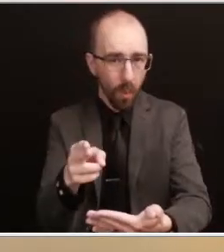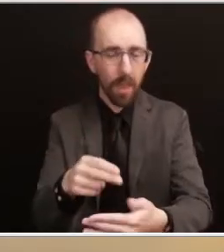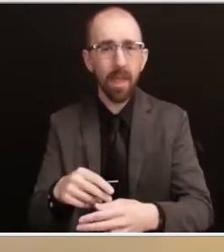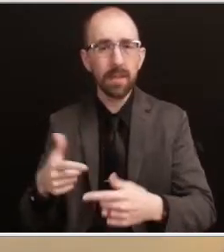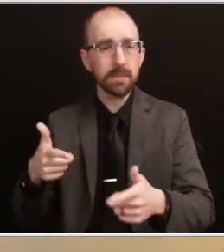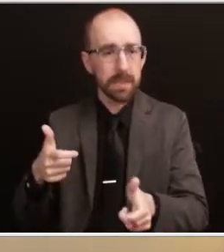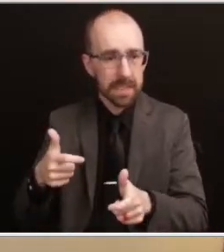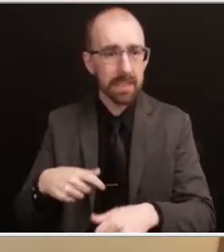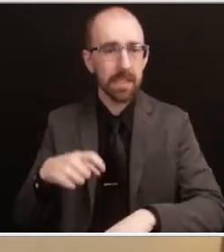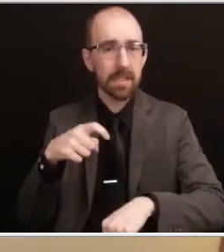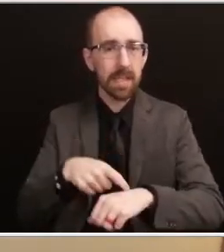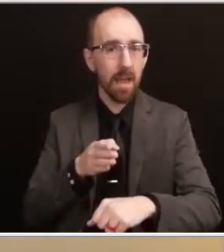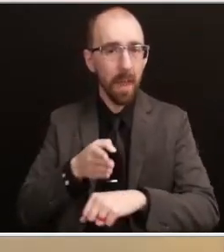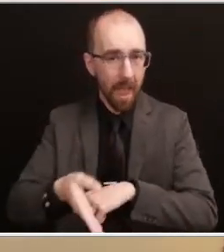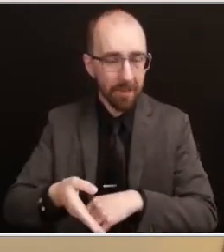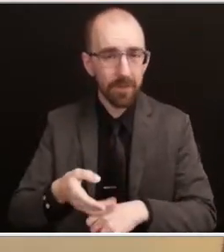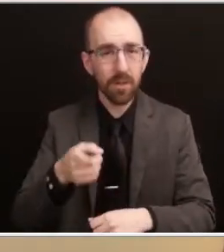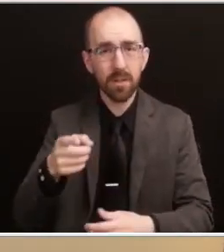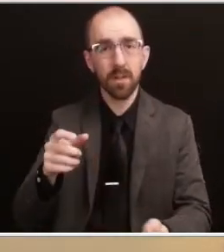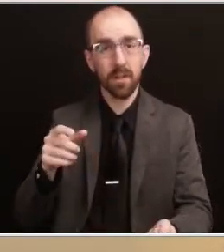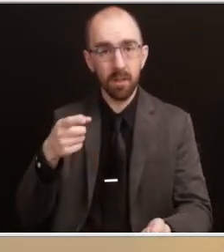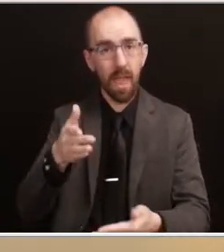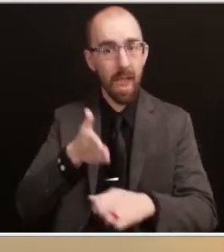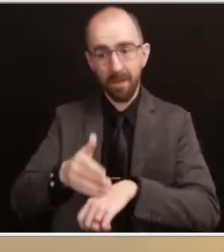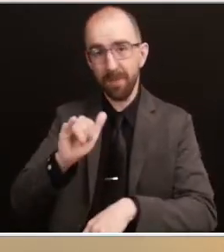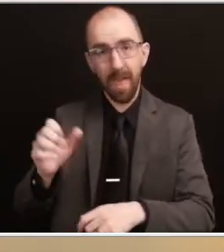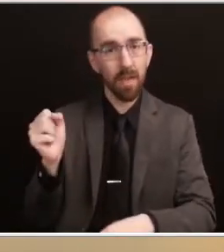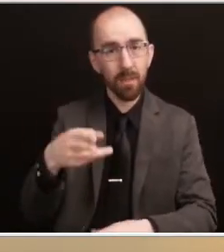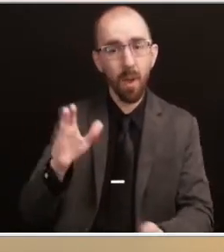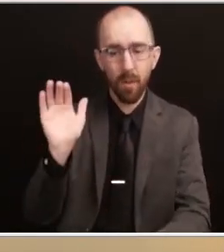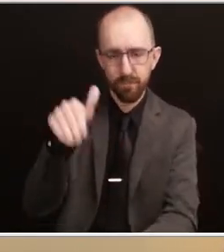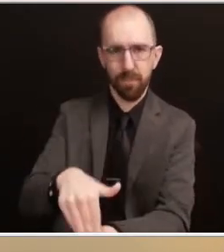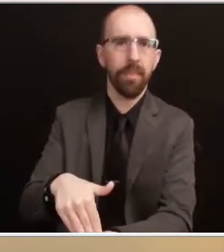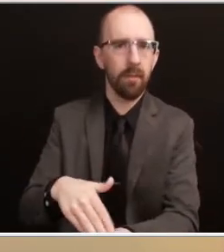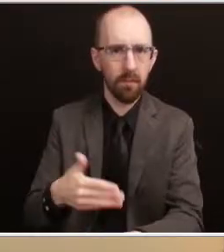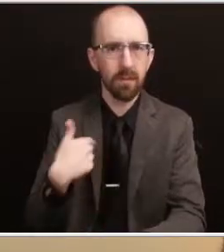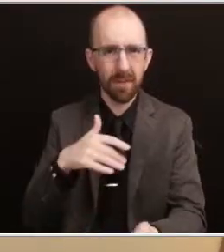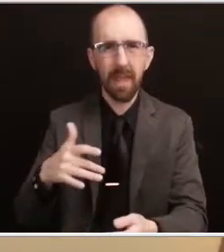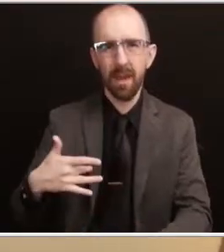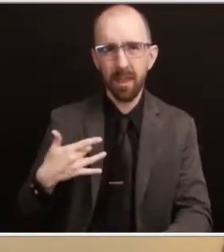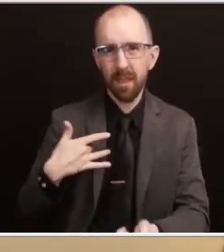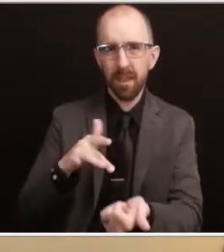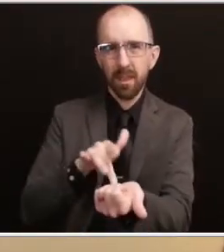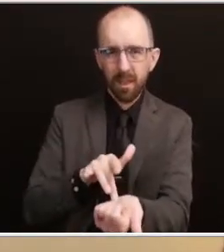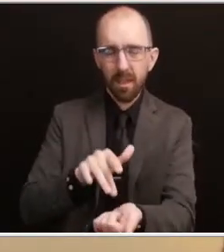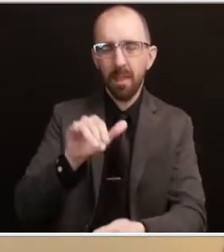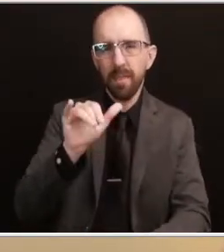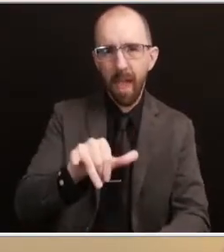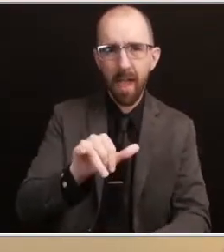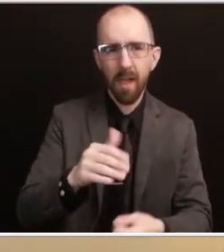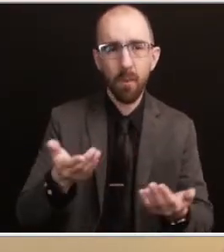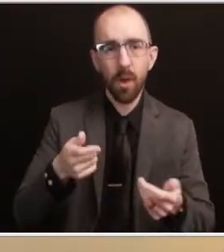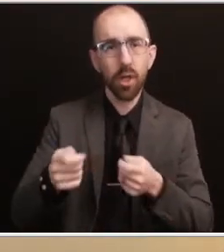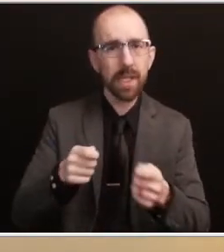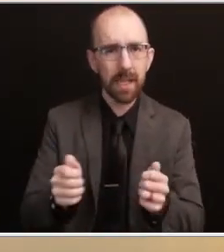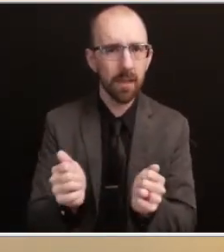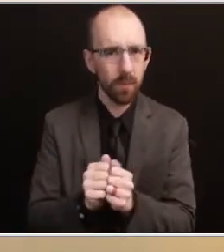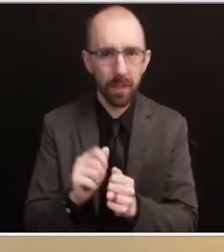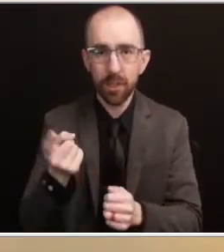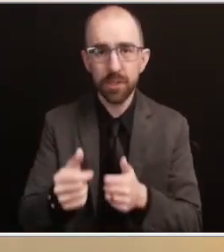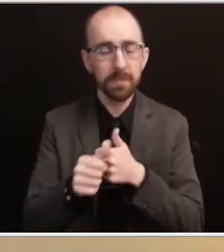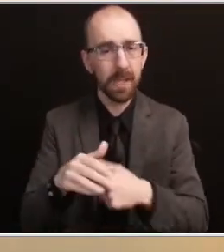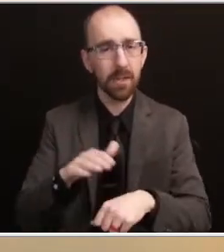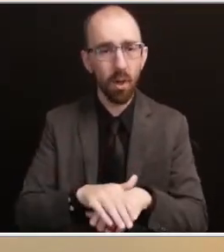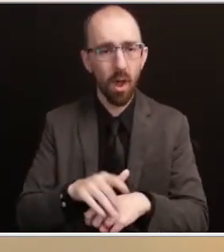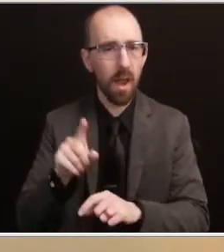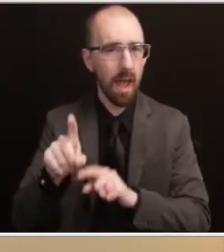time after that, he threw it right in the dirt. And so you can kind of get a sense of kind of what you're dealing with just based on